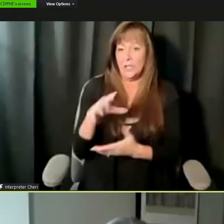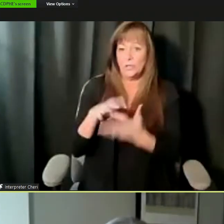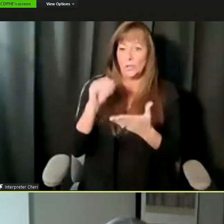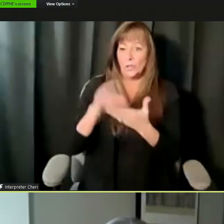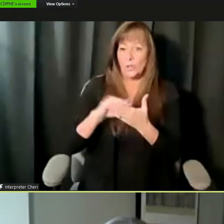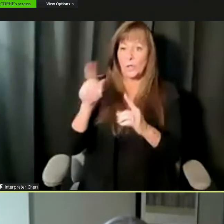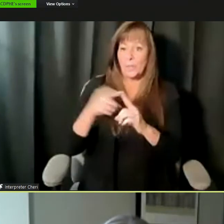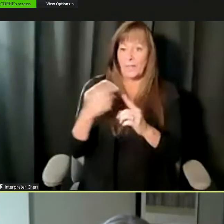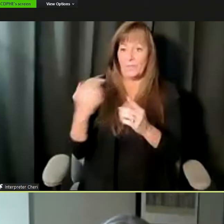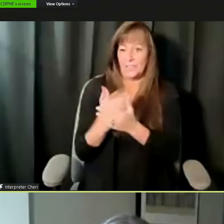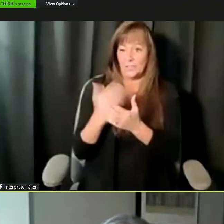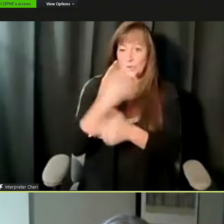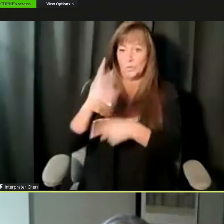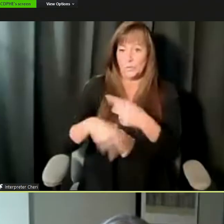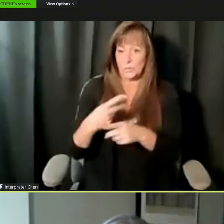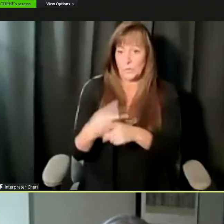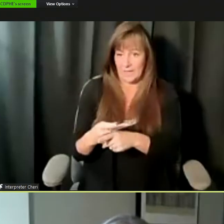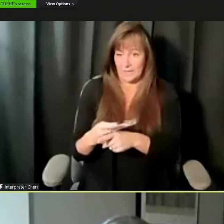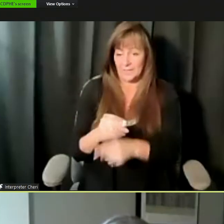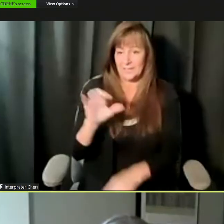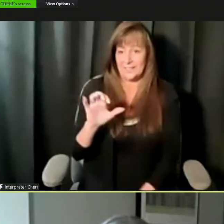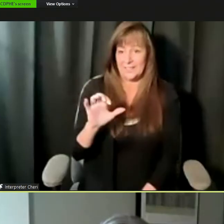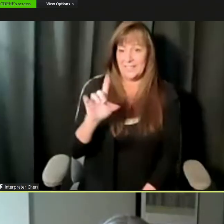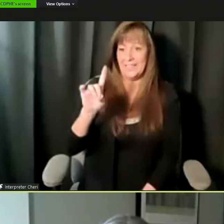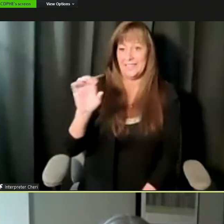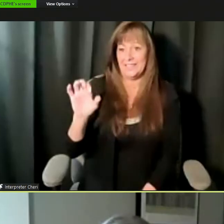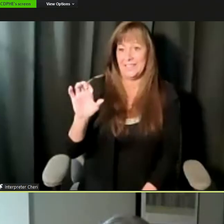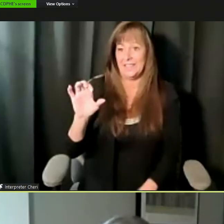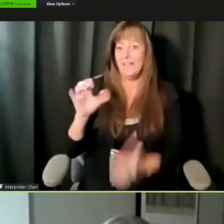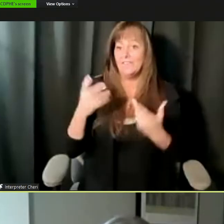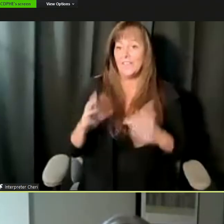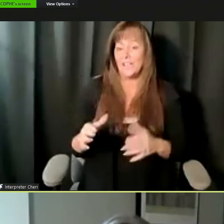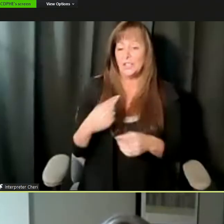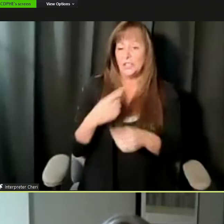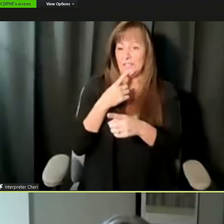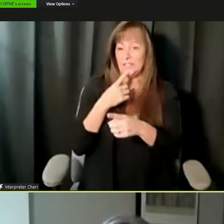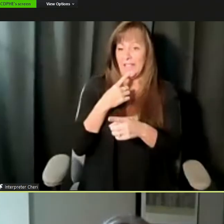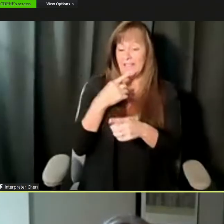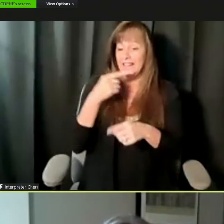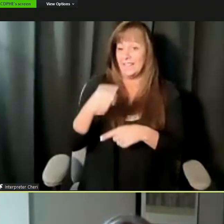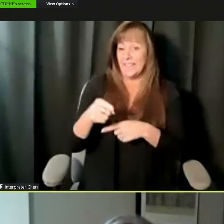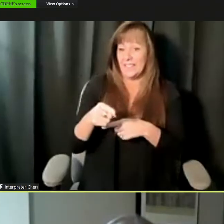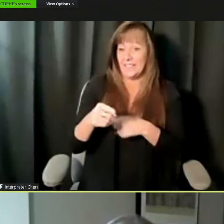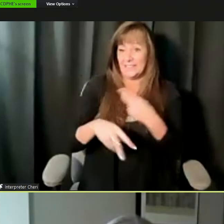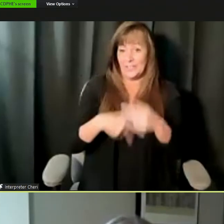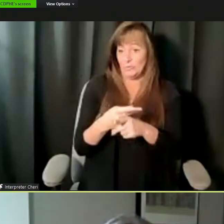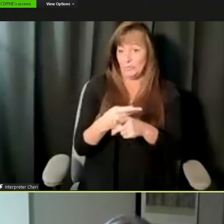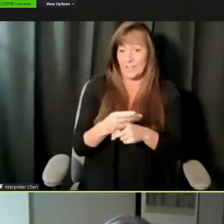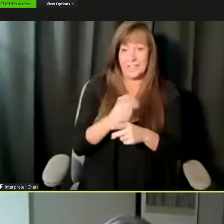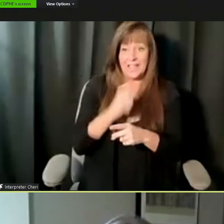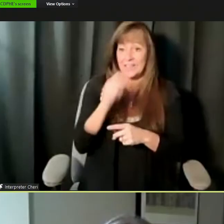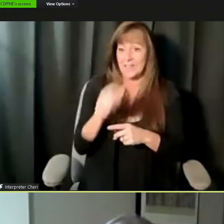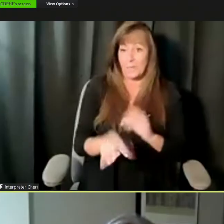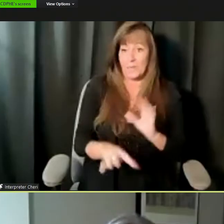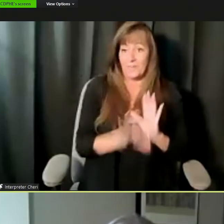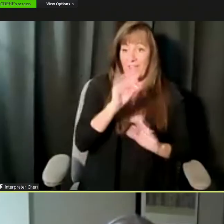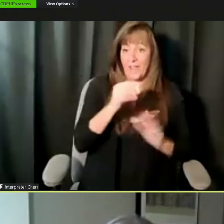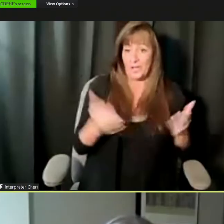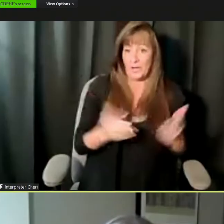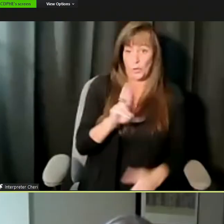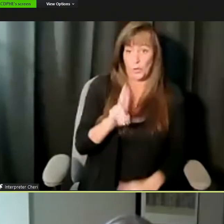about them. As CDC has said, these strains have not yet been detected in the US, but it's